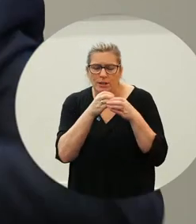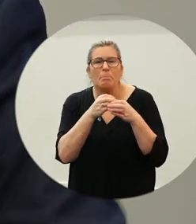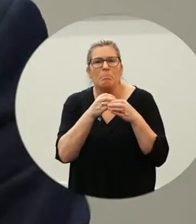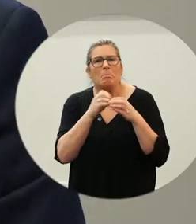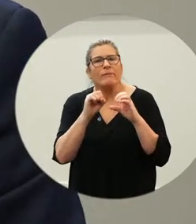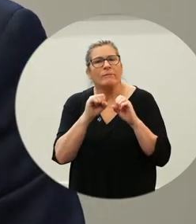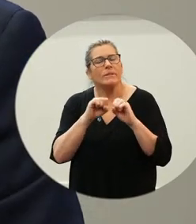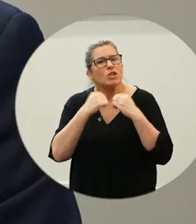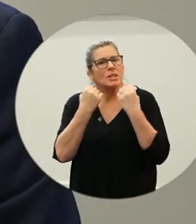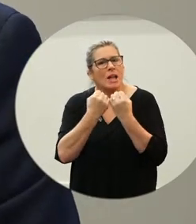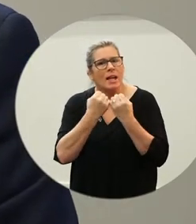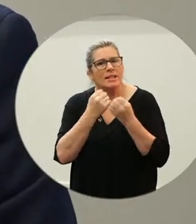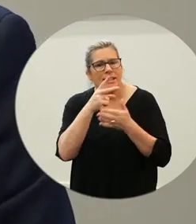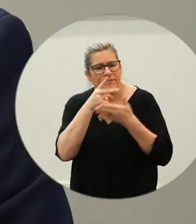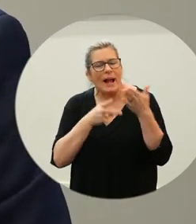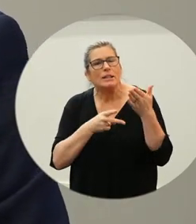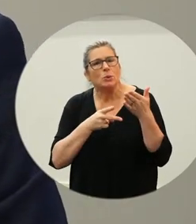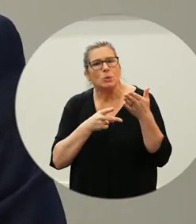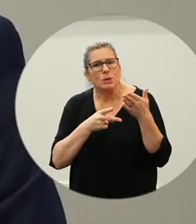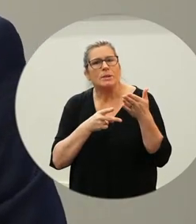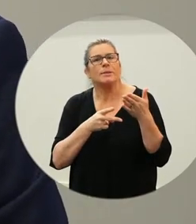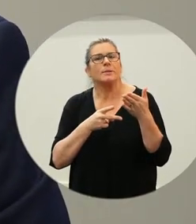and what its values are.